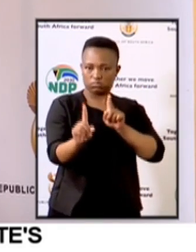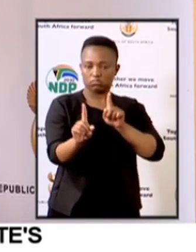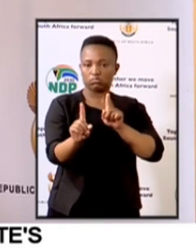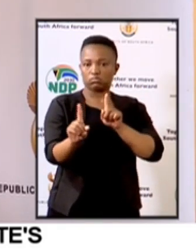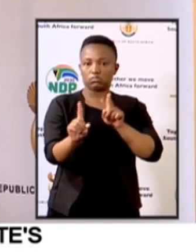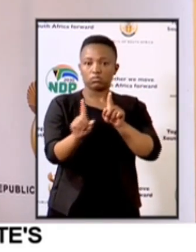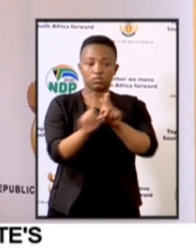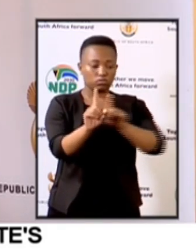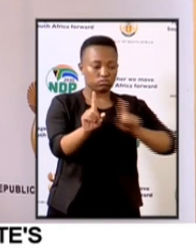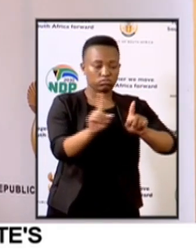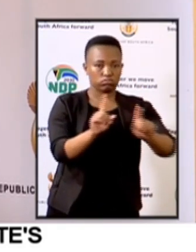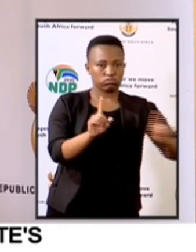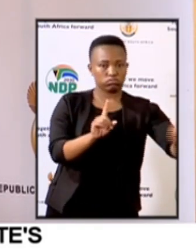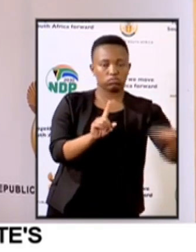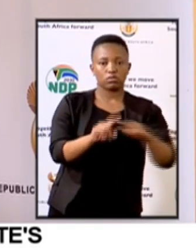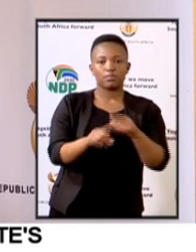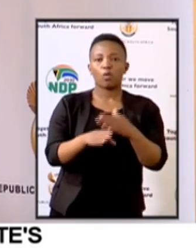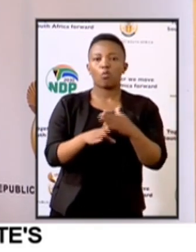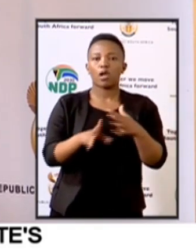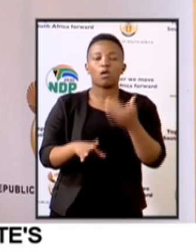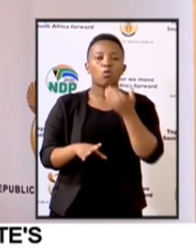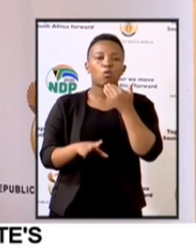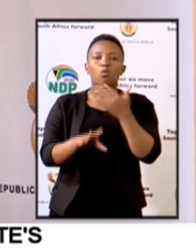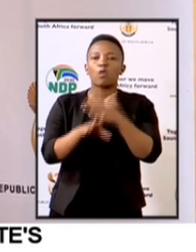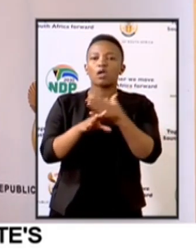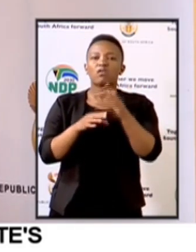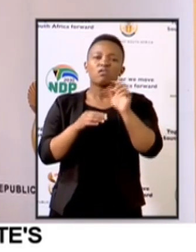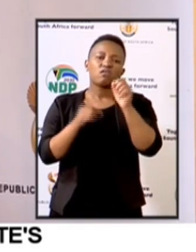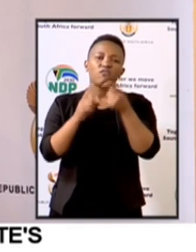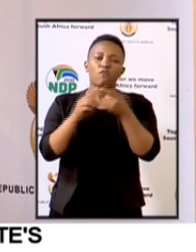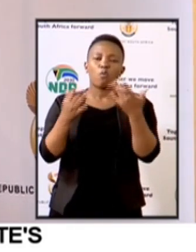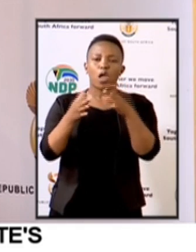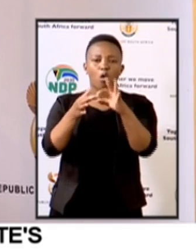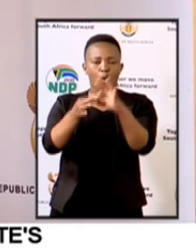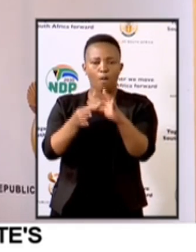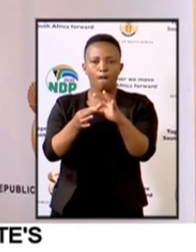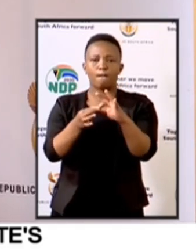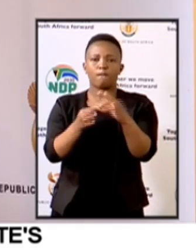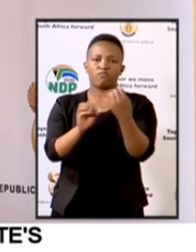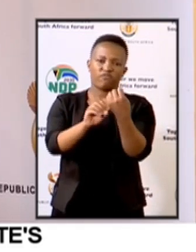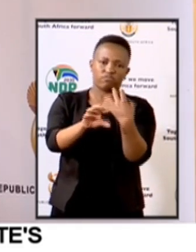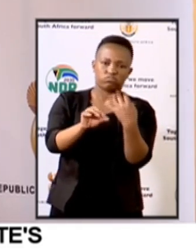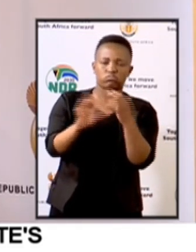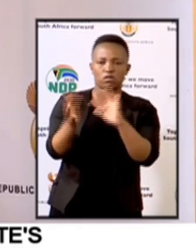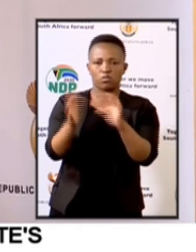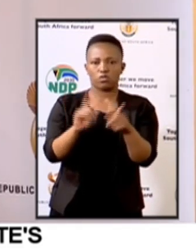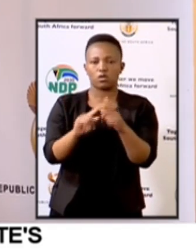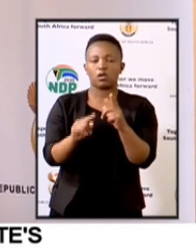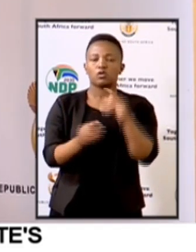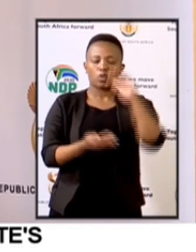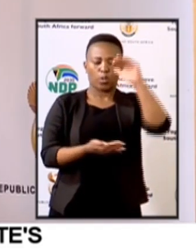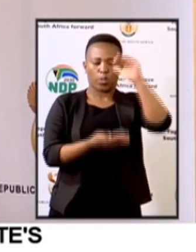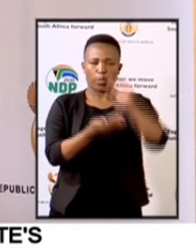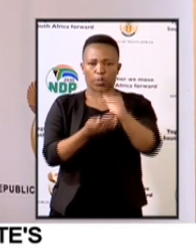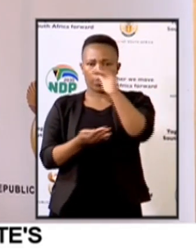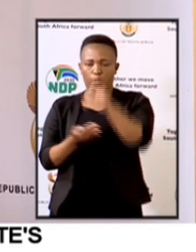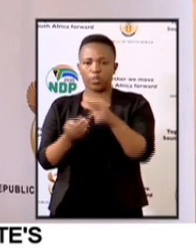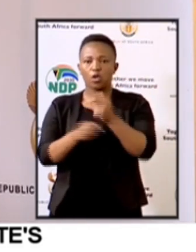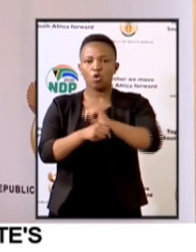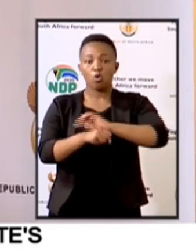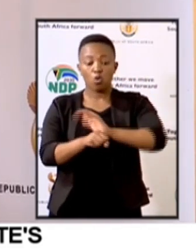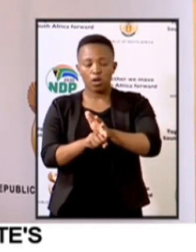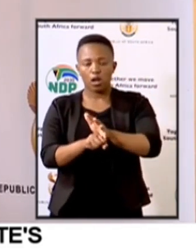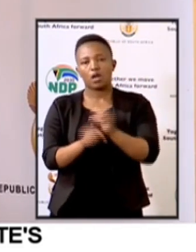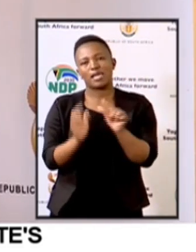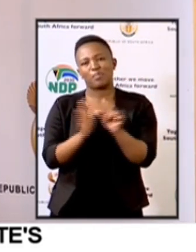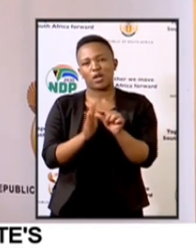such, remote work has become an important mechanism in the fight against the spread of these COVID-19